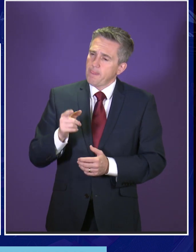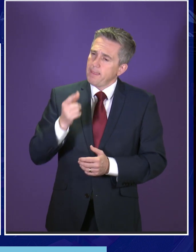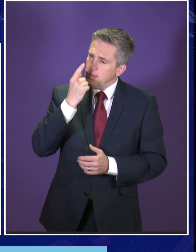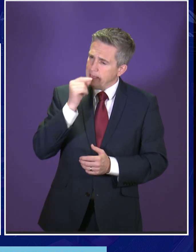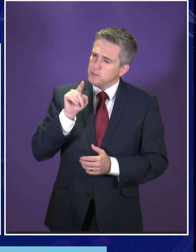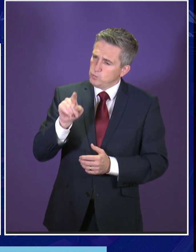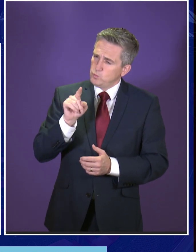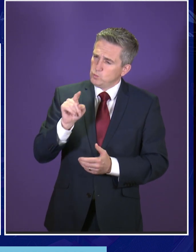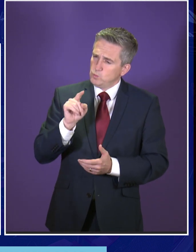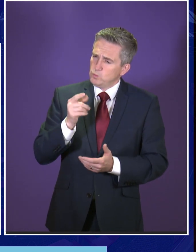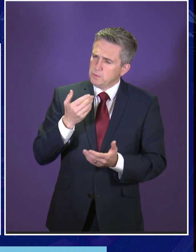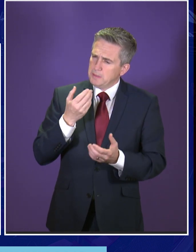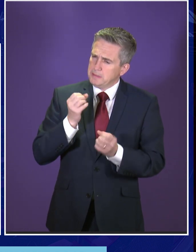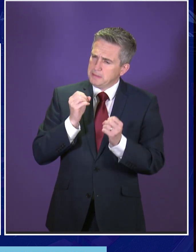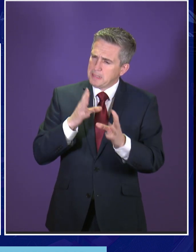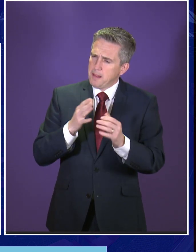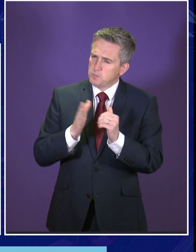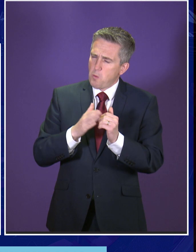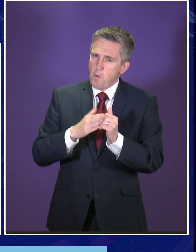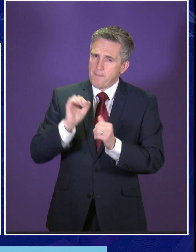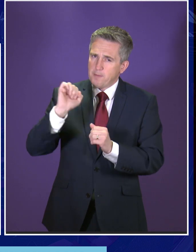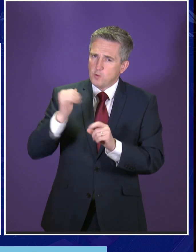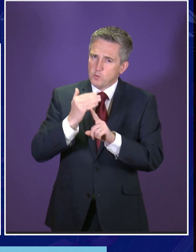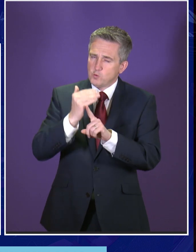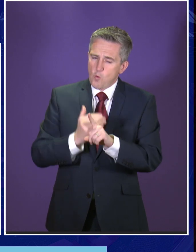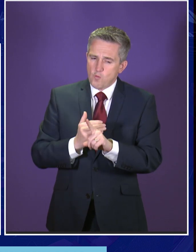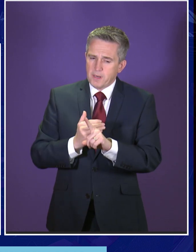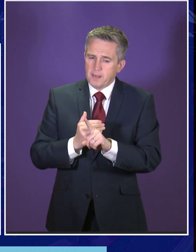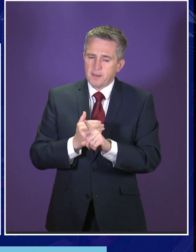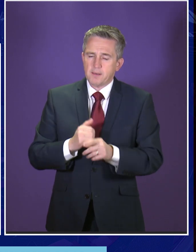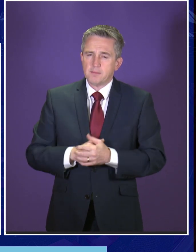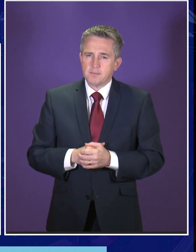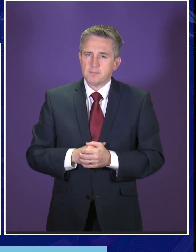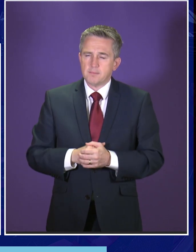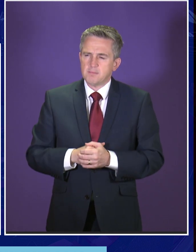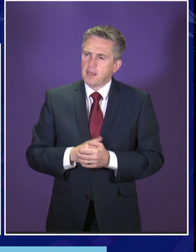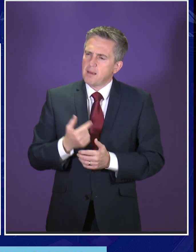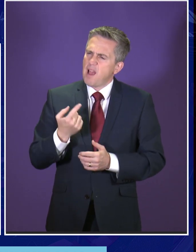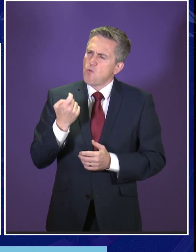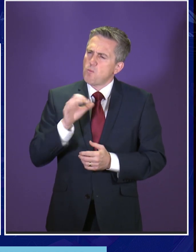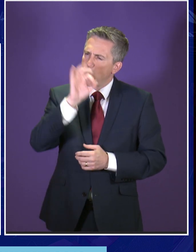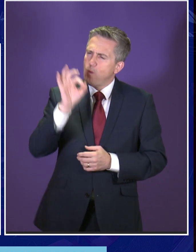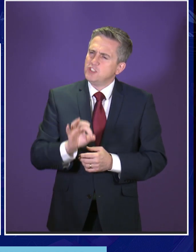step further and ask you another question.